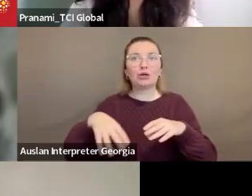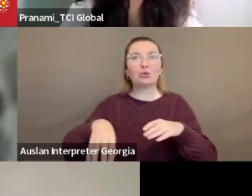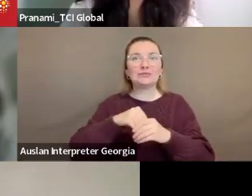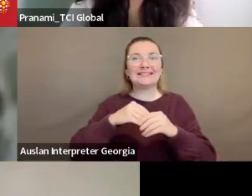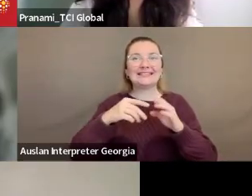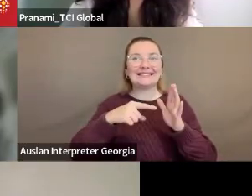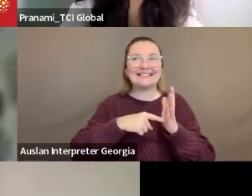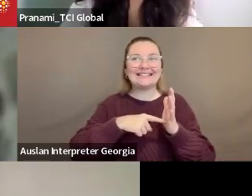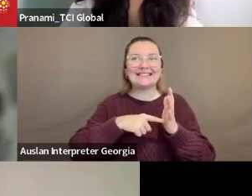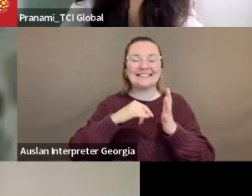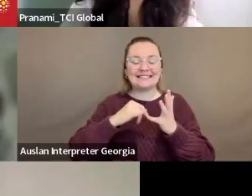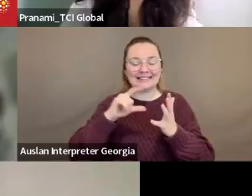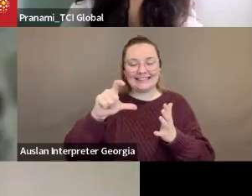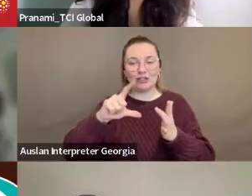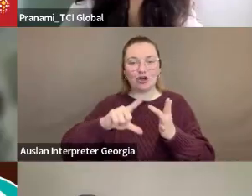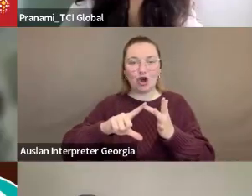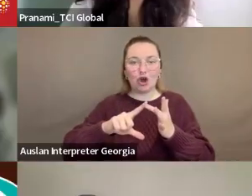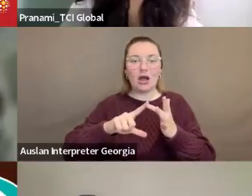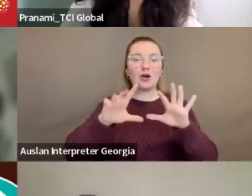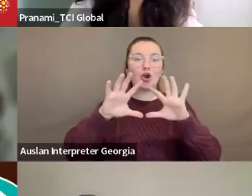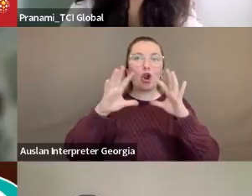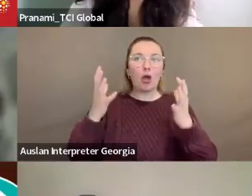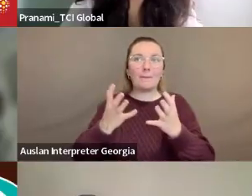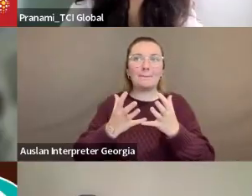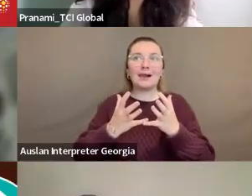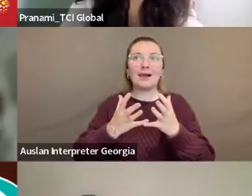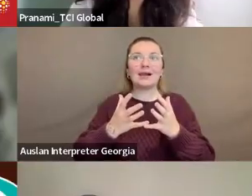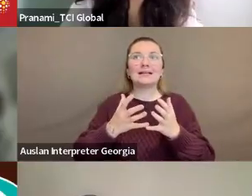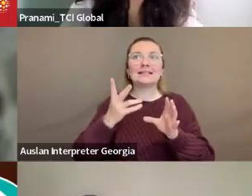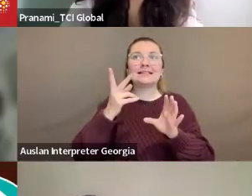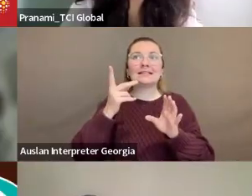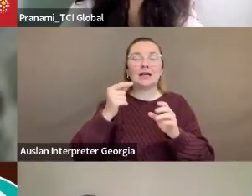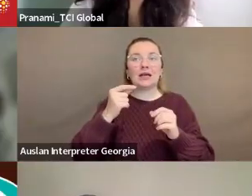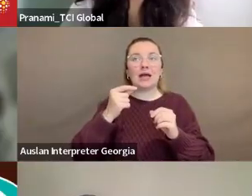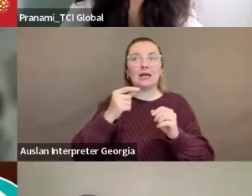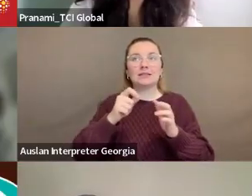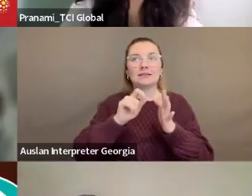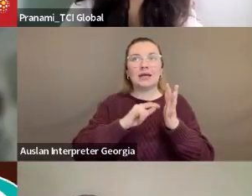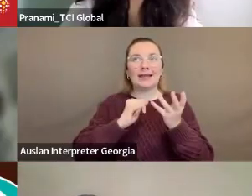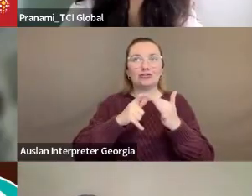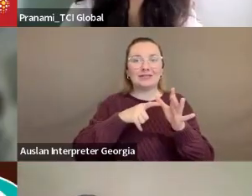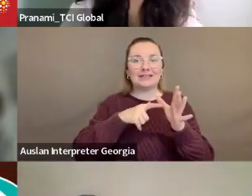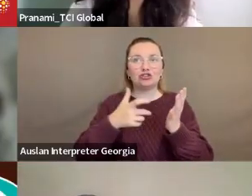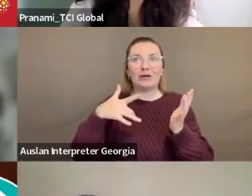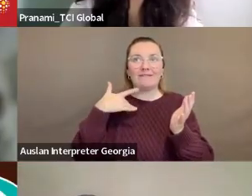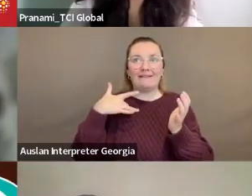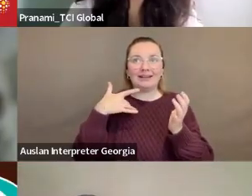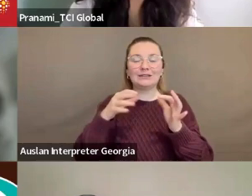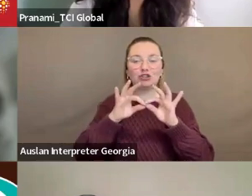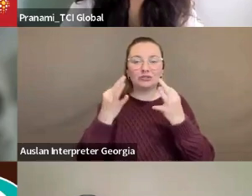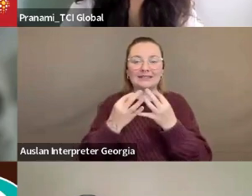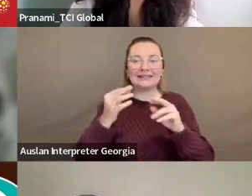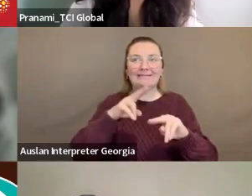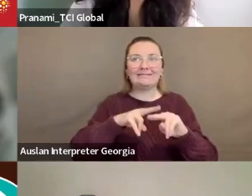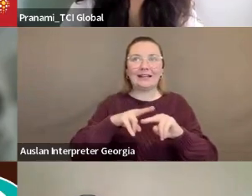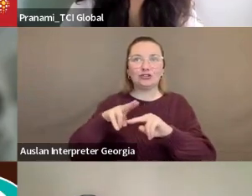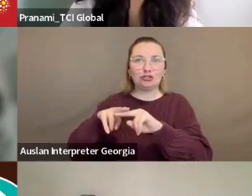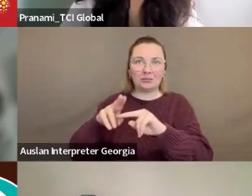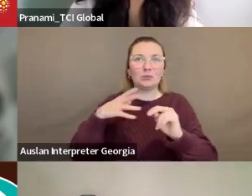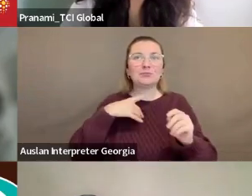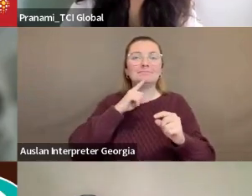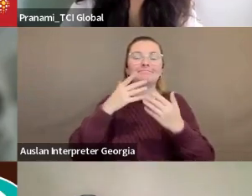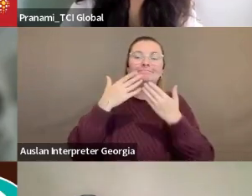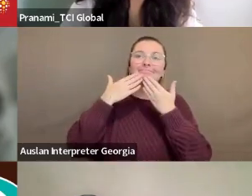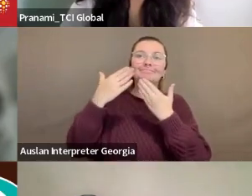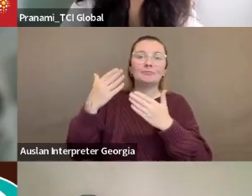Global, Psychiatric Survivors Association, PSA Fiji. We would like to thank the Australian